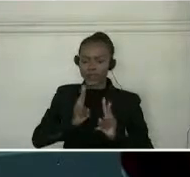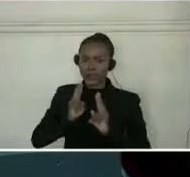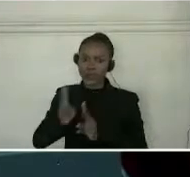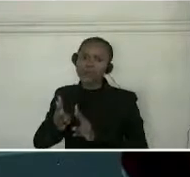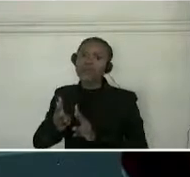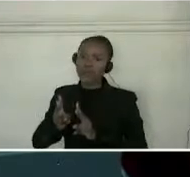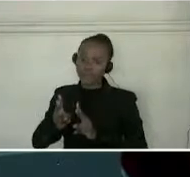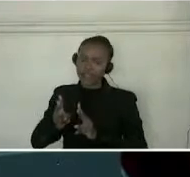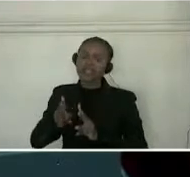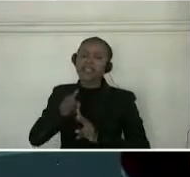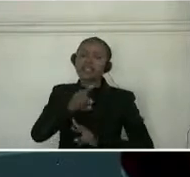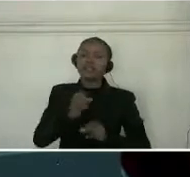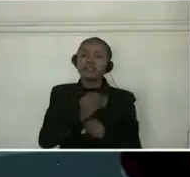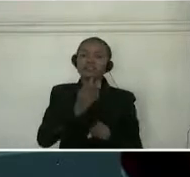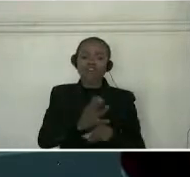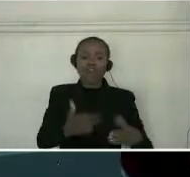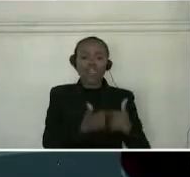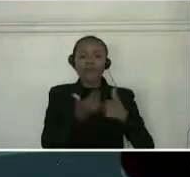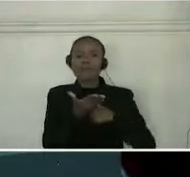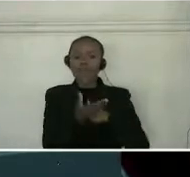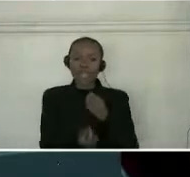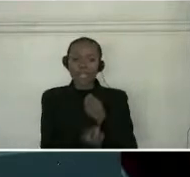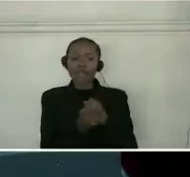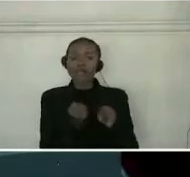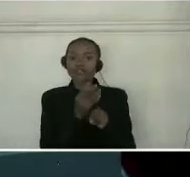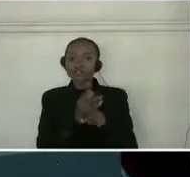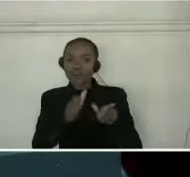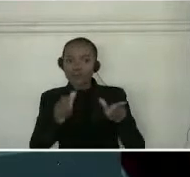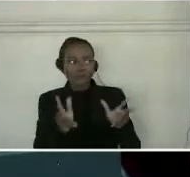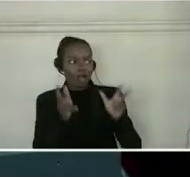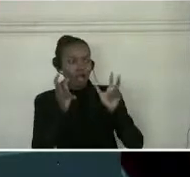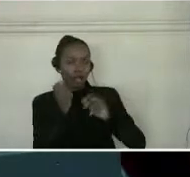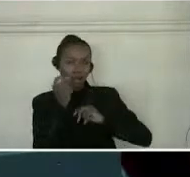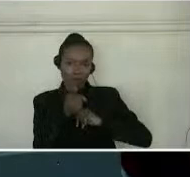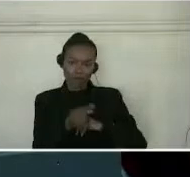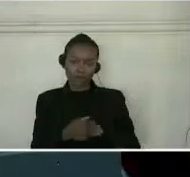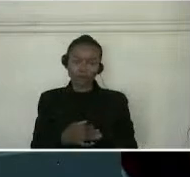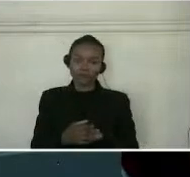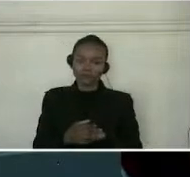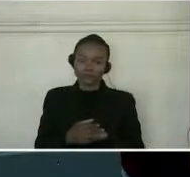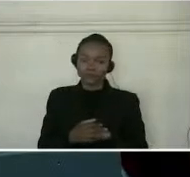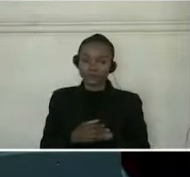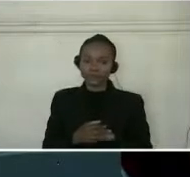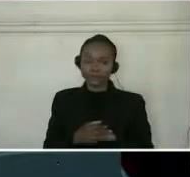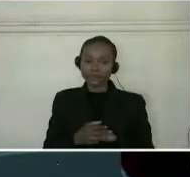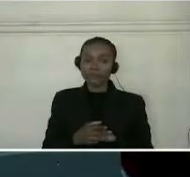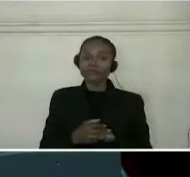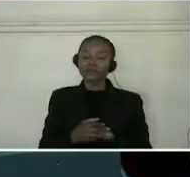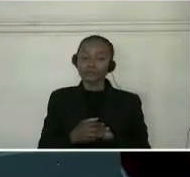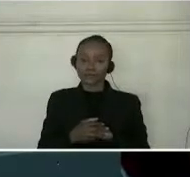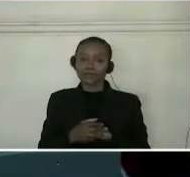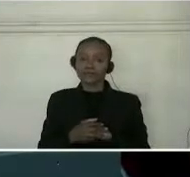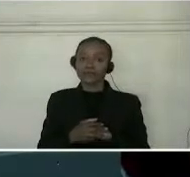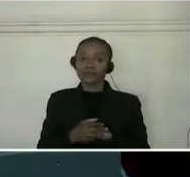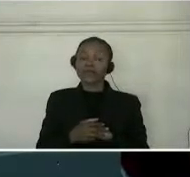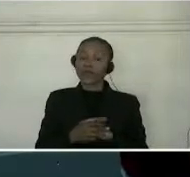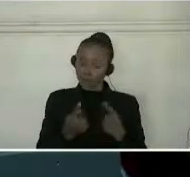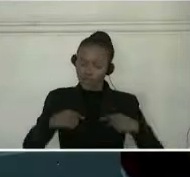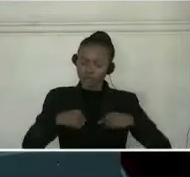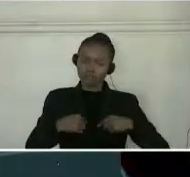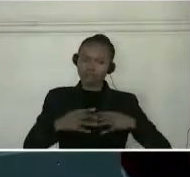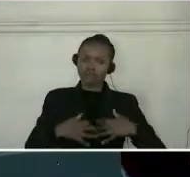boxes in partnership with resolutile aquatics we have embarked on a new development